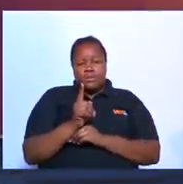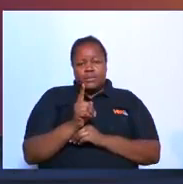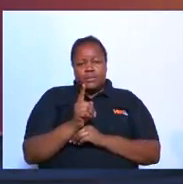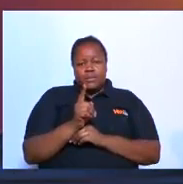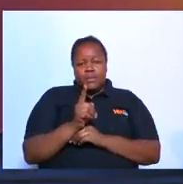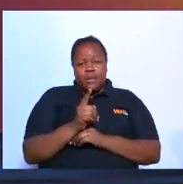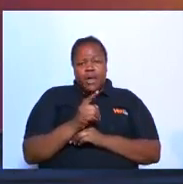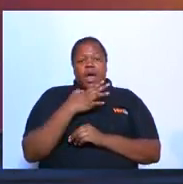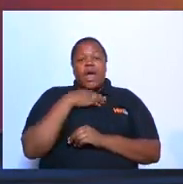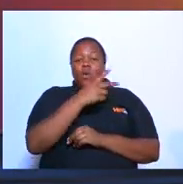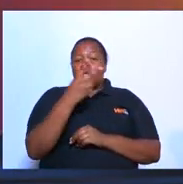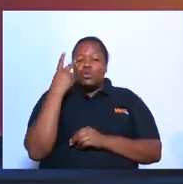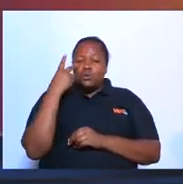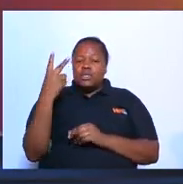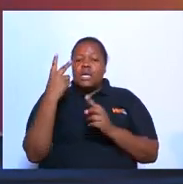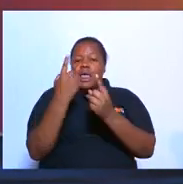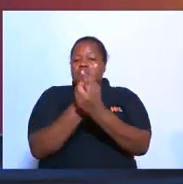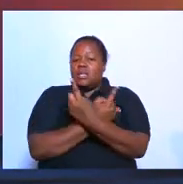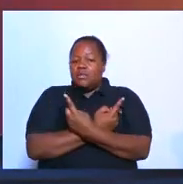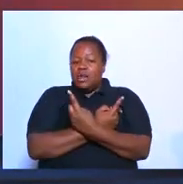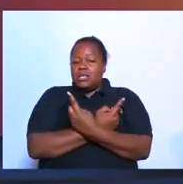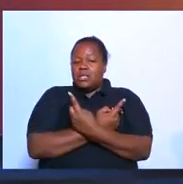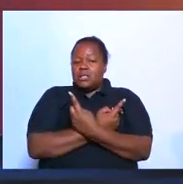you see the difference now